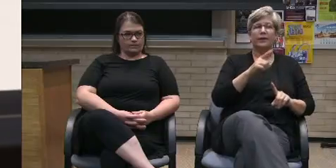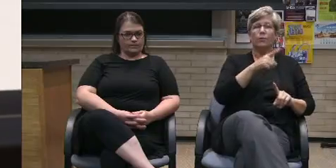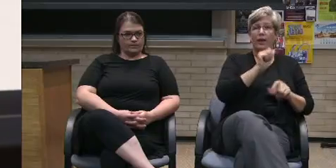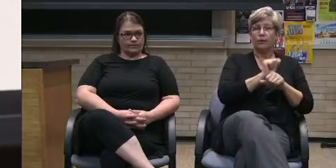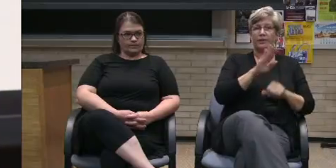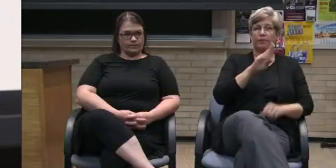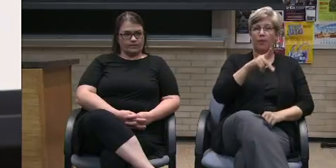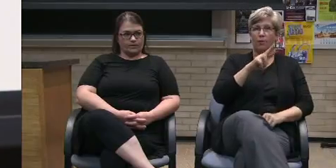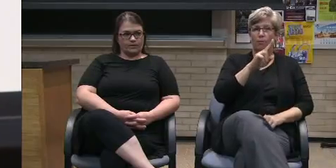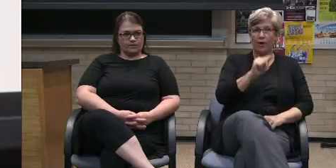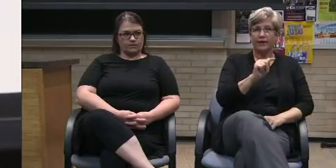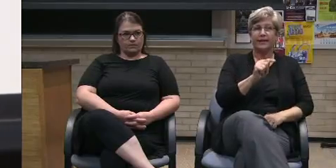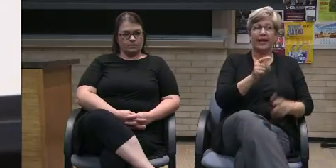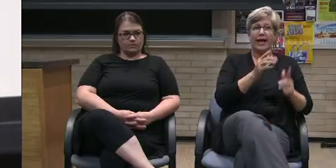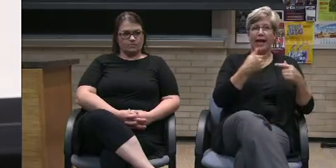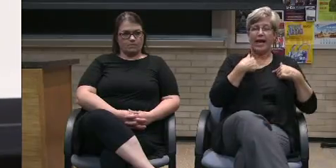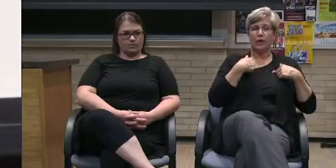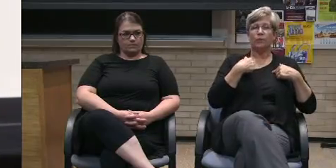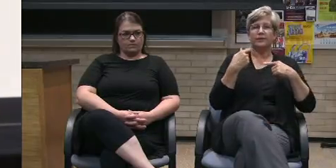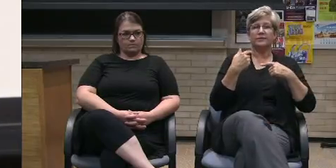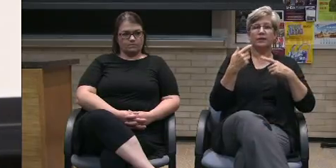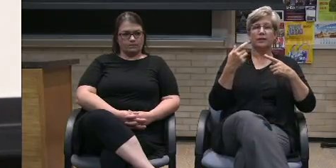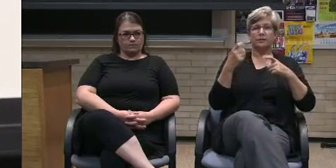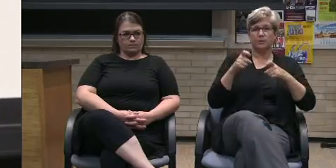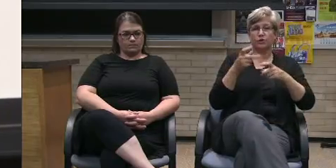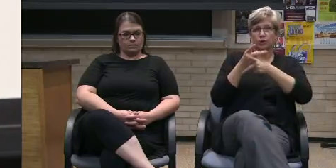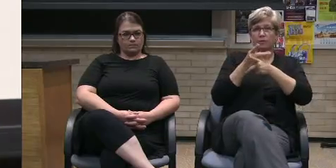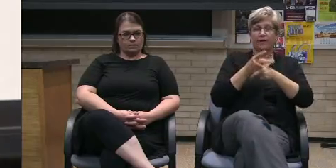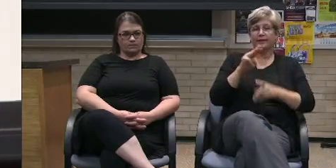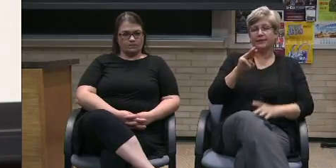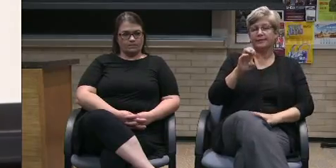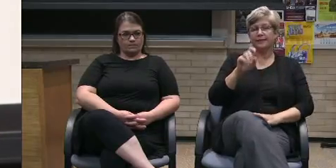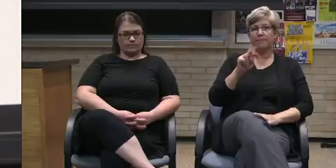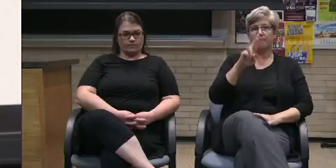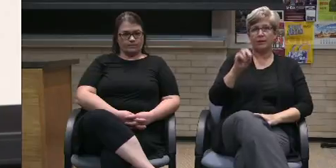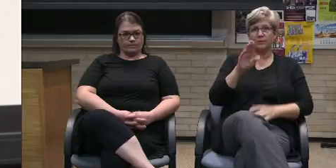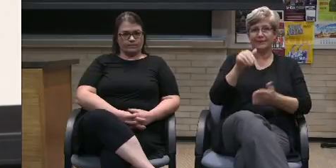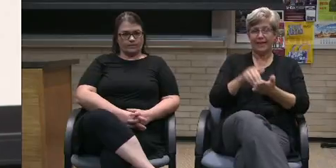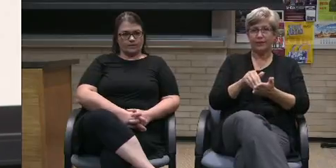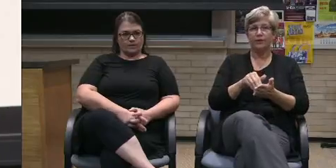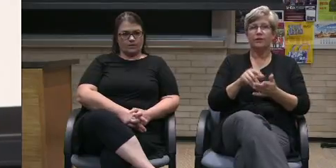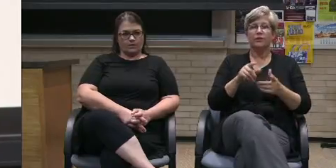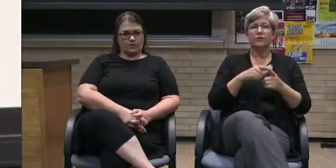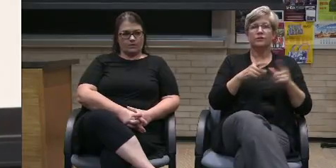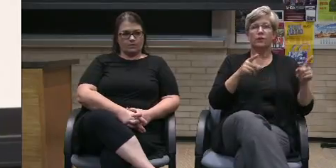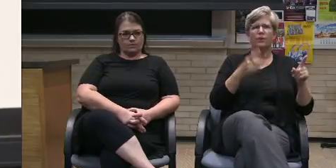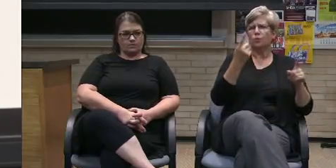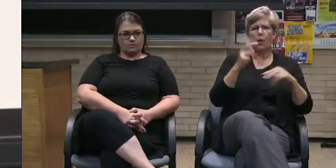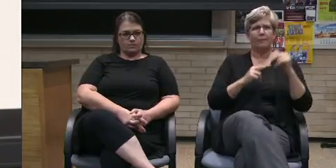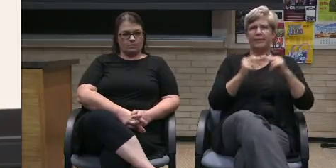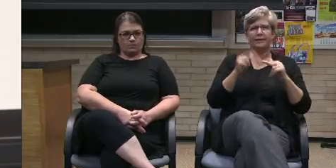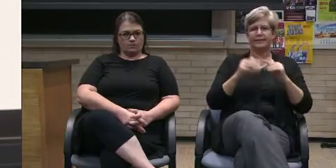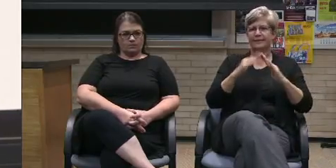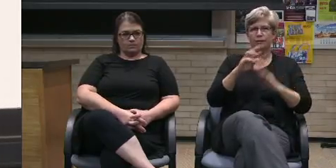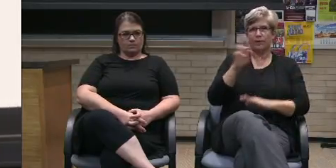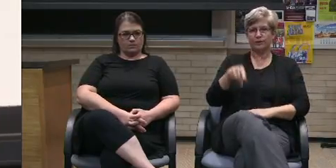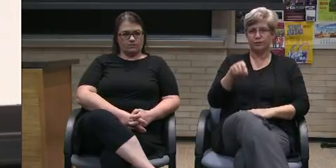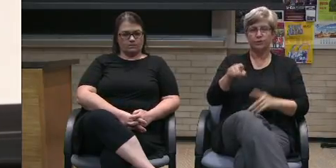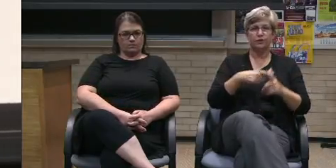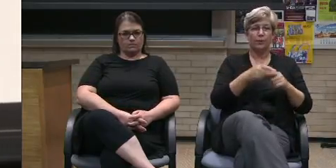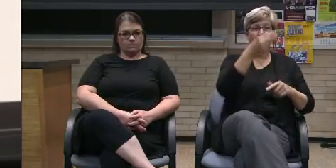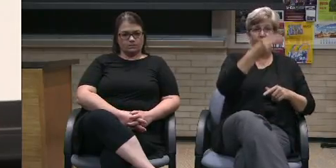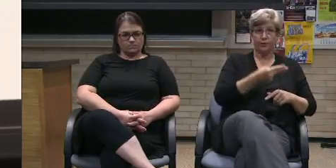so what I did was I blocked out, I put on my recurring event, Thursday afternoons. It was Metro Center was one building. So Thursday